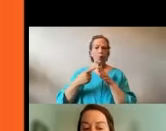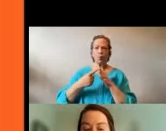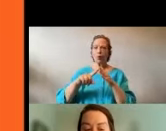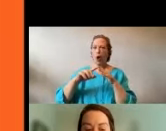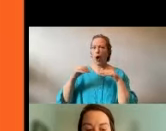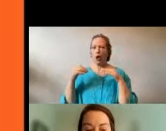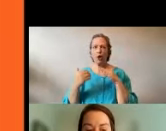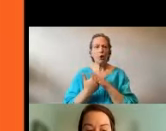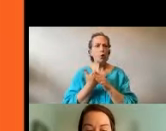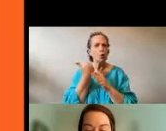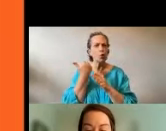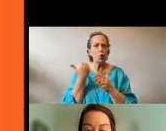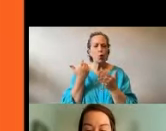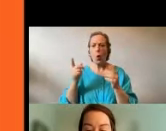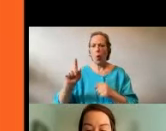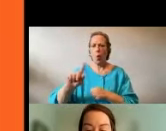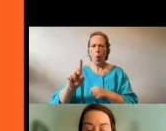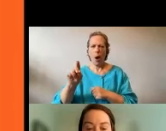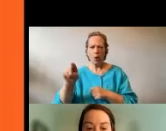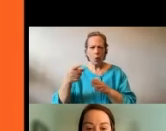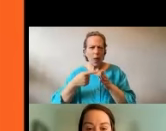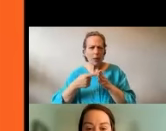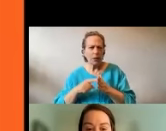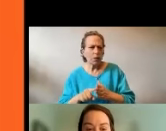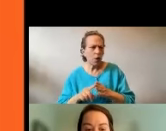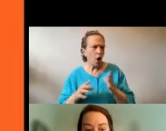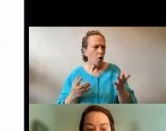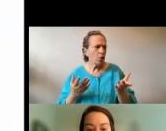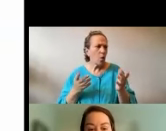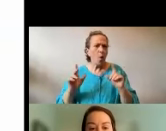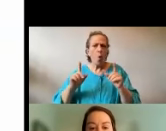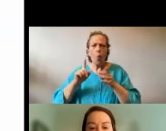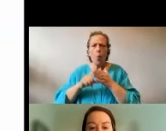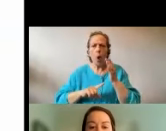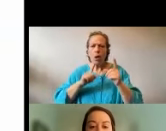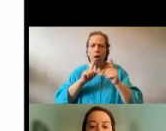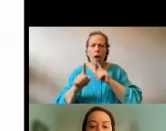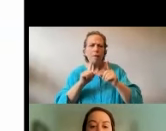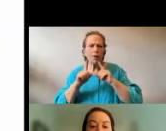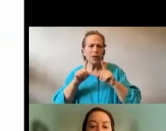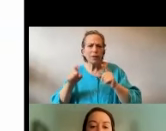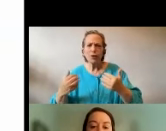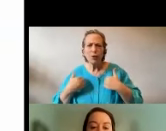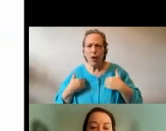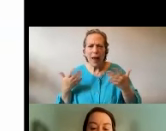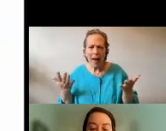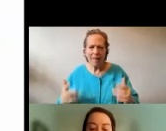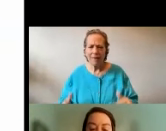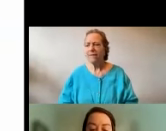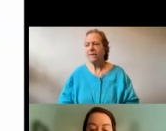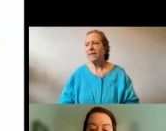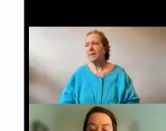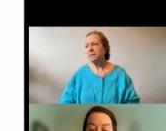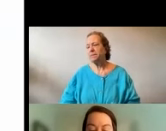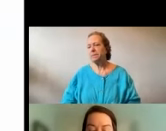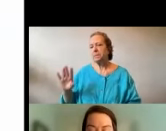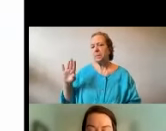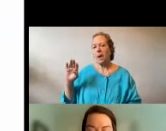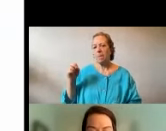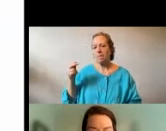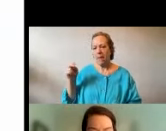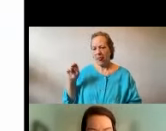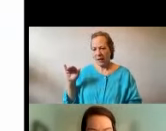What are some of the conversations that they should be having? So if you are on the healthcare side of the equation and you